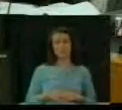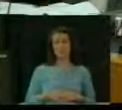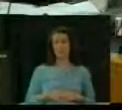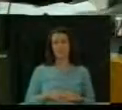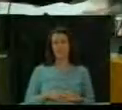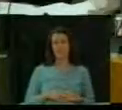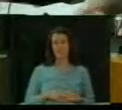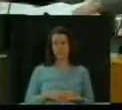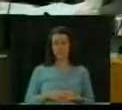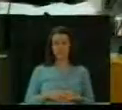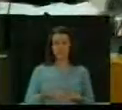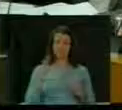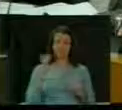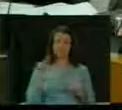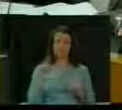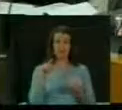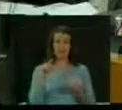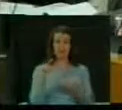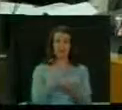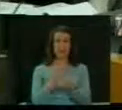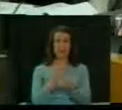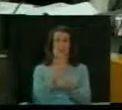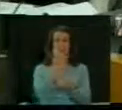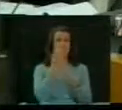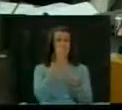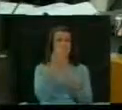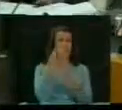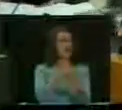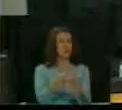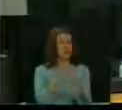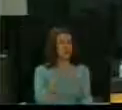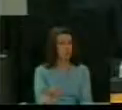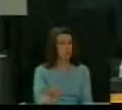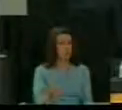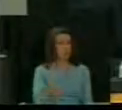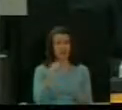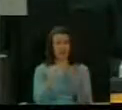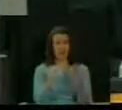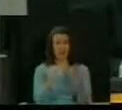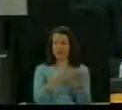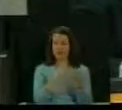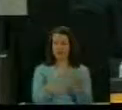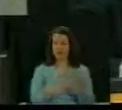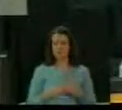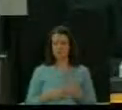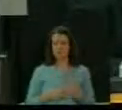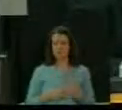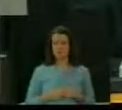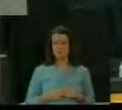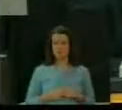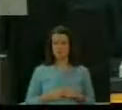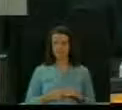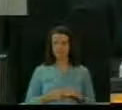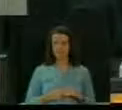we got in all kinds of trouble. Well, I hope they deal with misuse of money too,